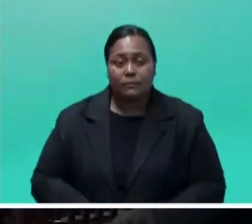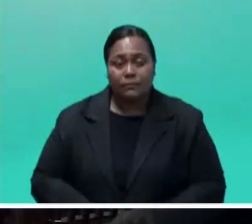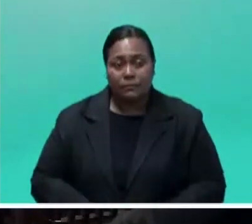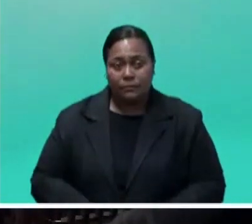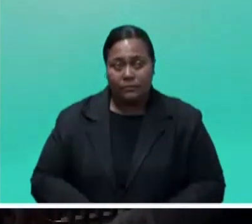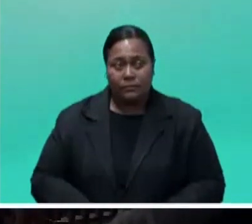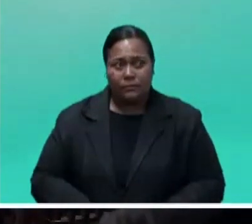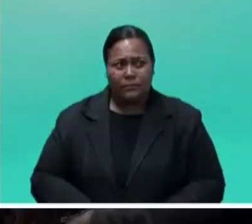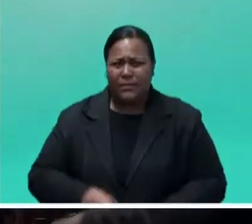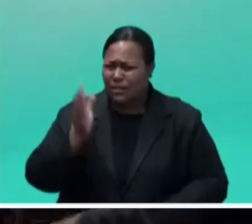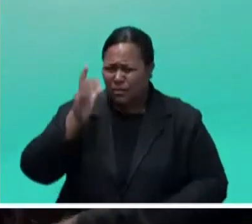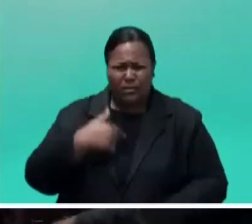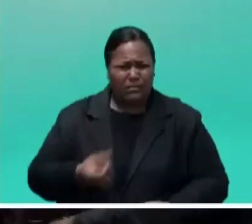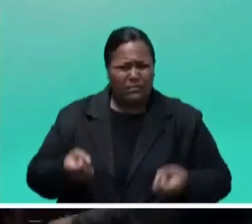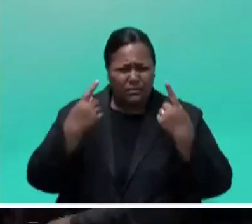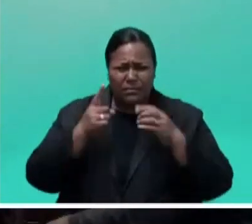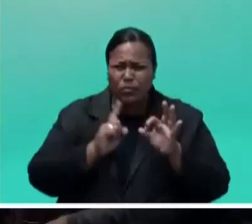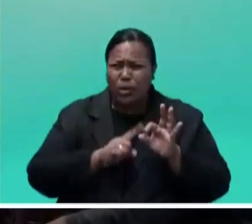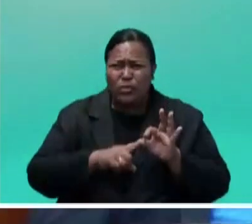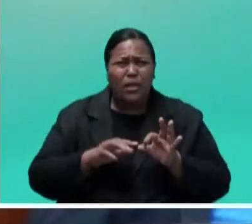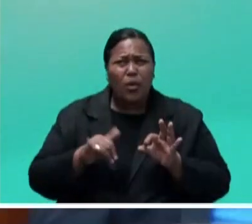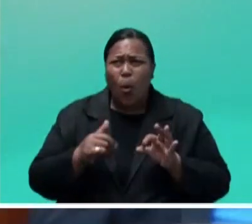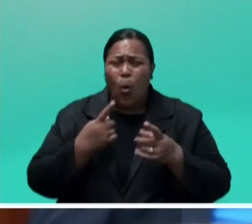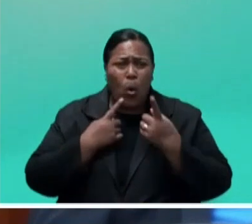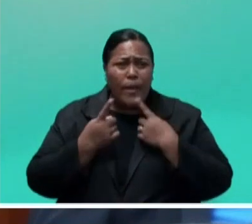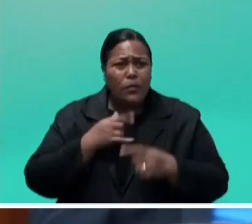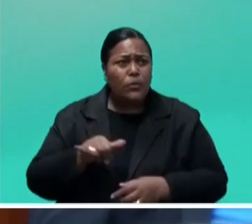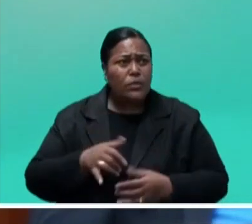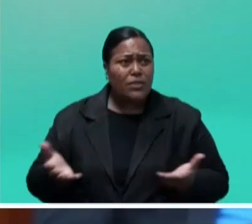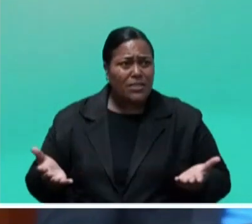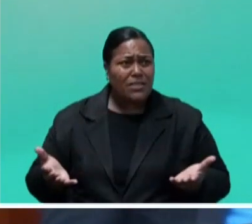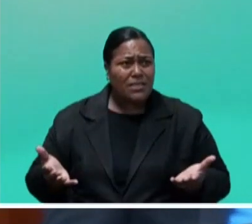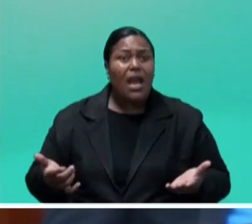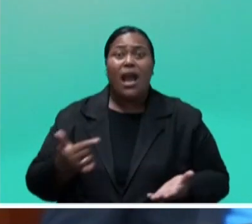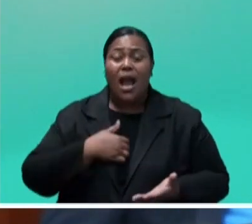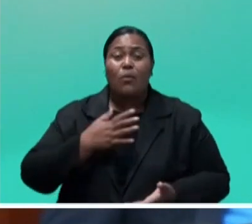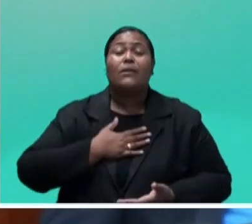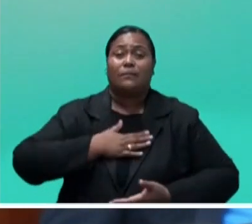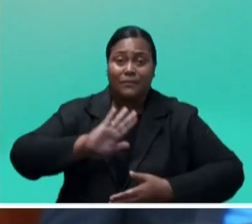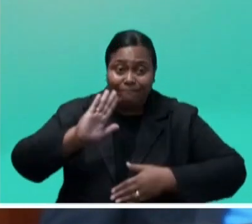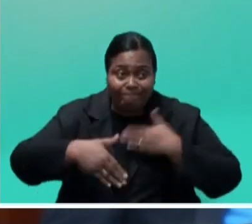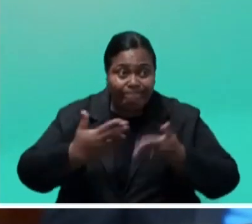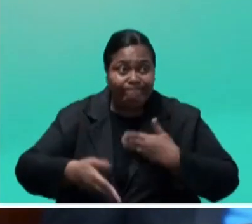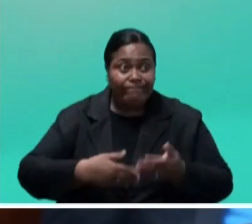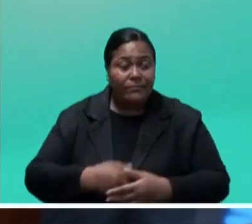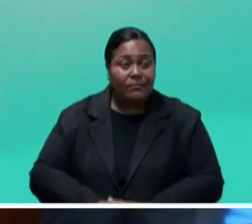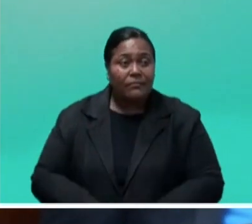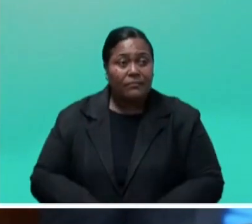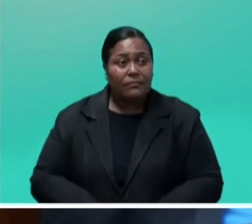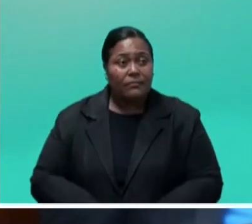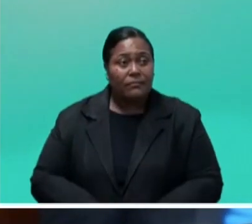Sorry, Honourable Speaker, I don't understand whether it was a question or a comment, but I do want to reiterate, Honourable